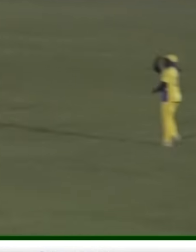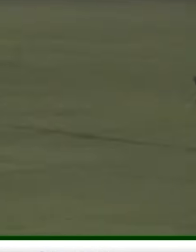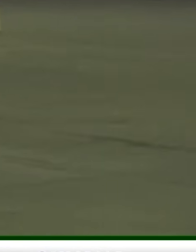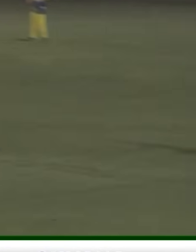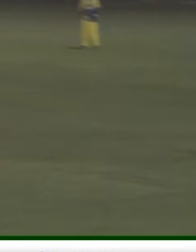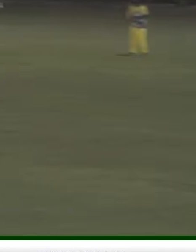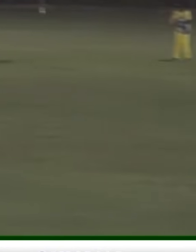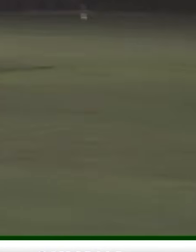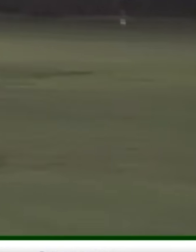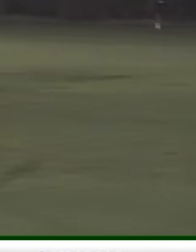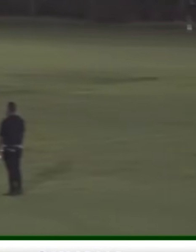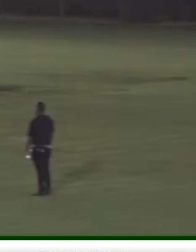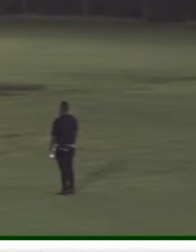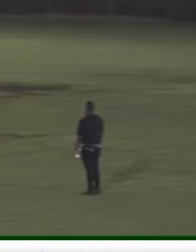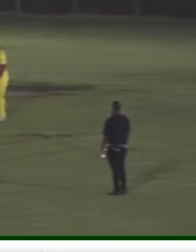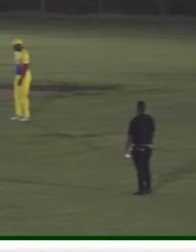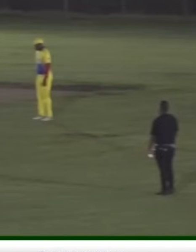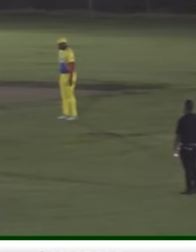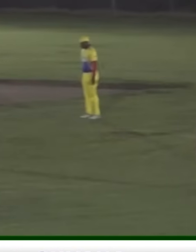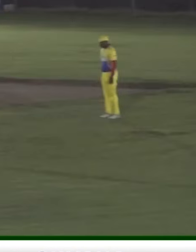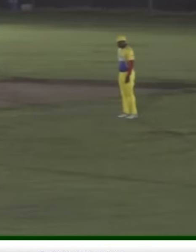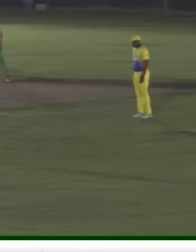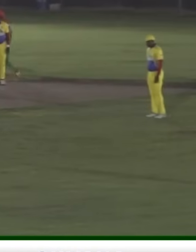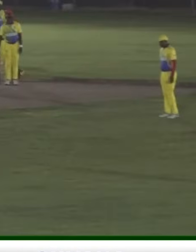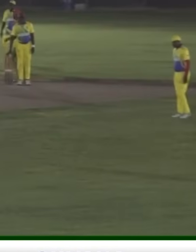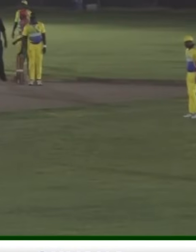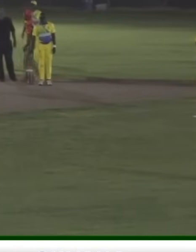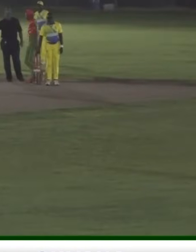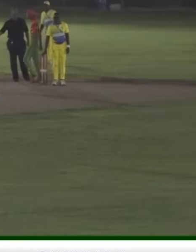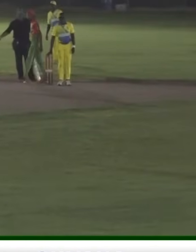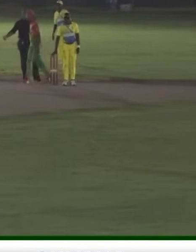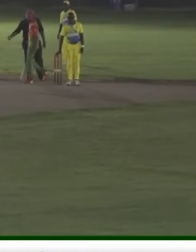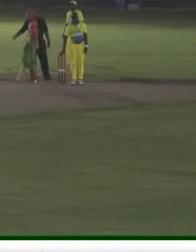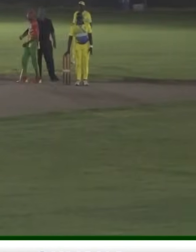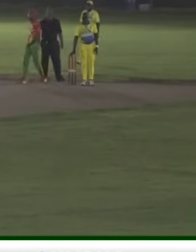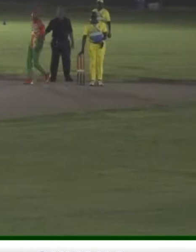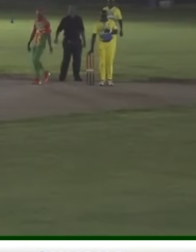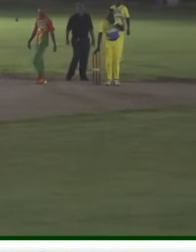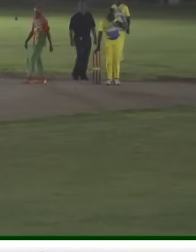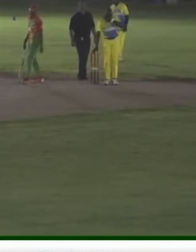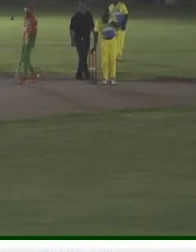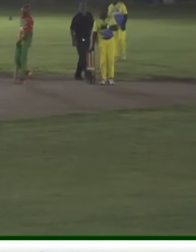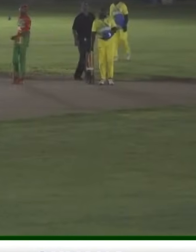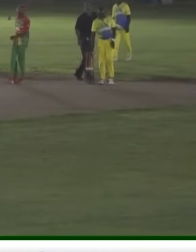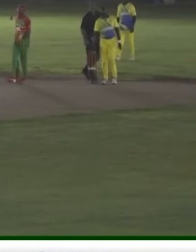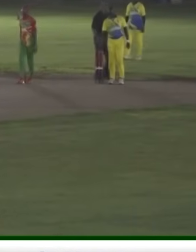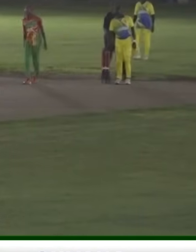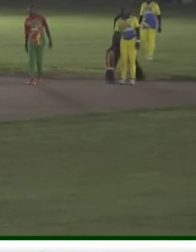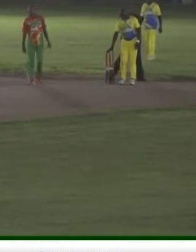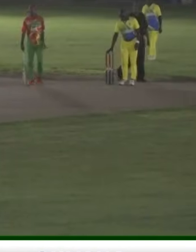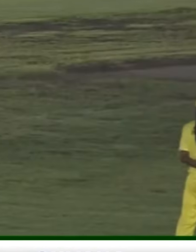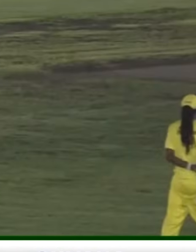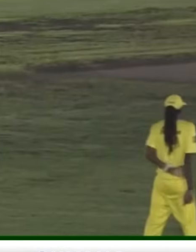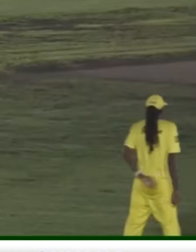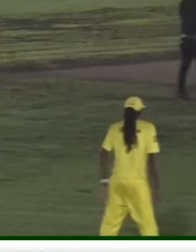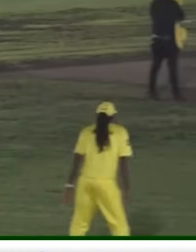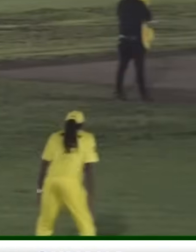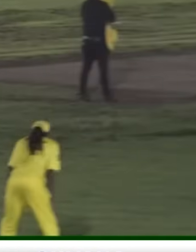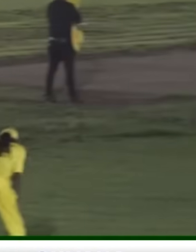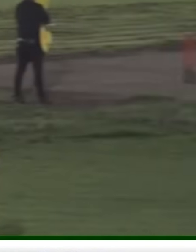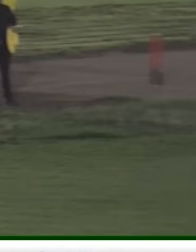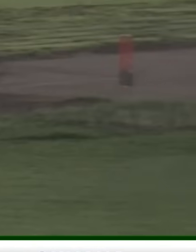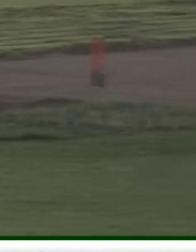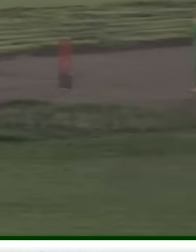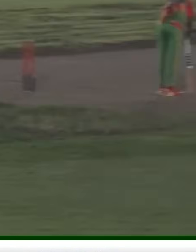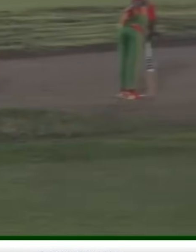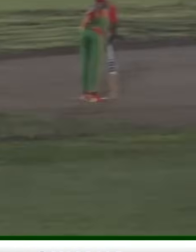in 19.3 overs. Then they took game 2 last night at Rice's in St. Philip by 8 wickets. Deciding to field first,